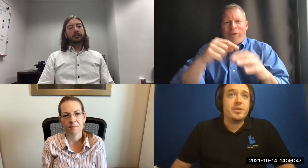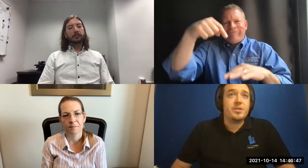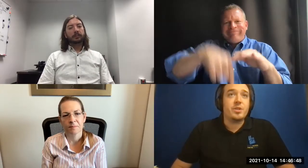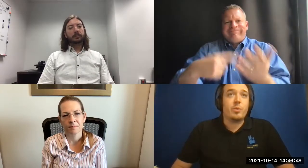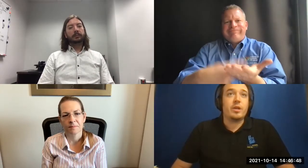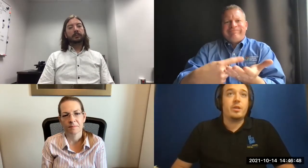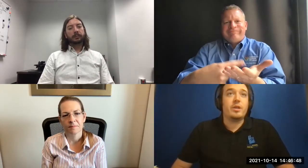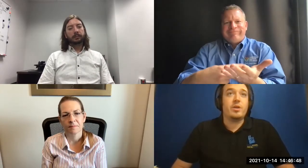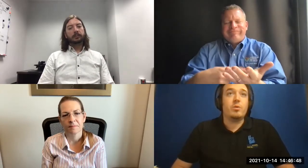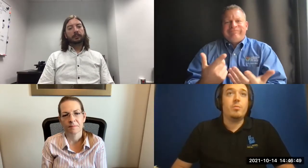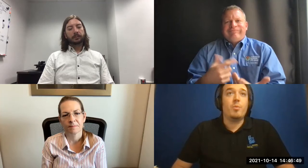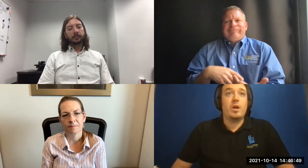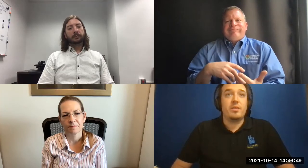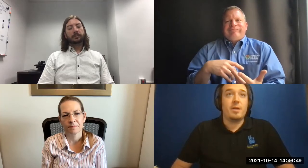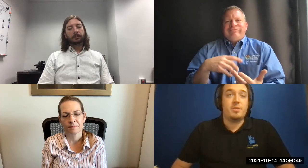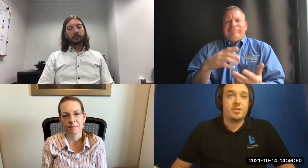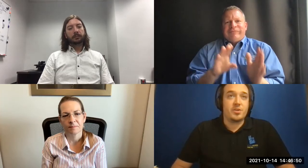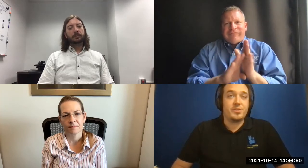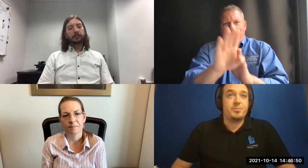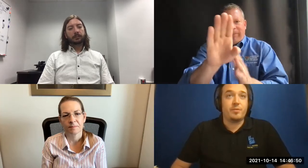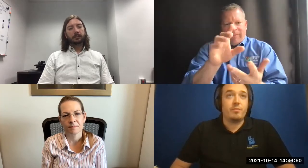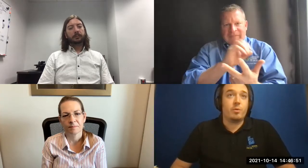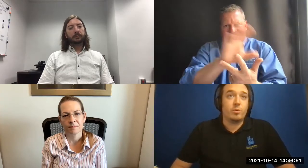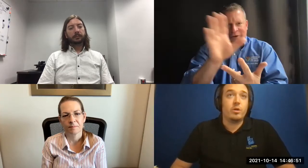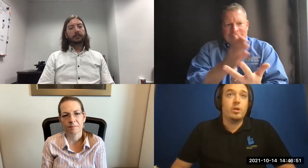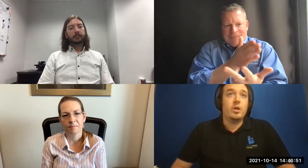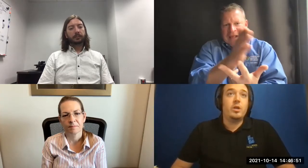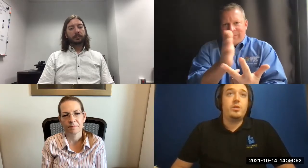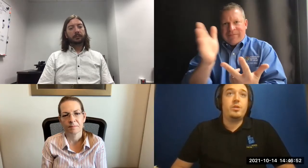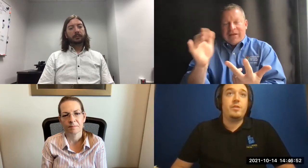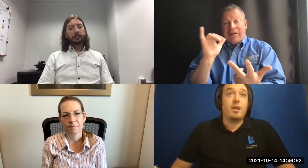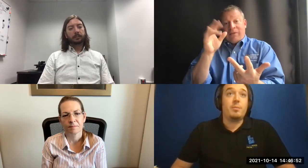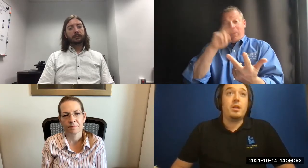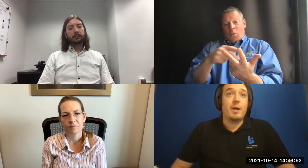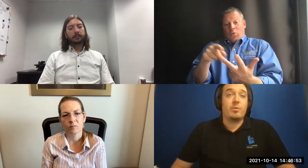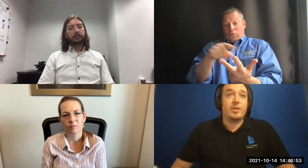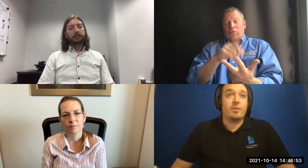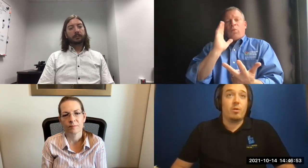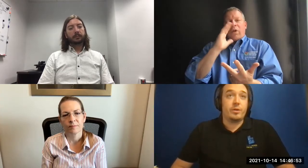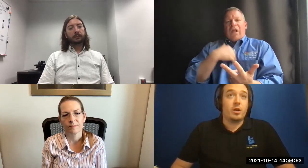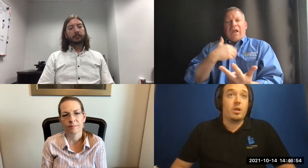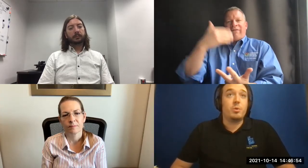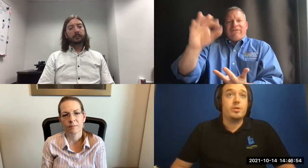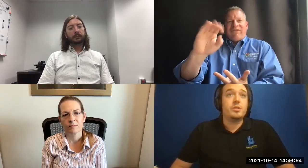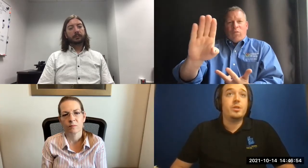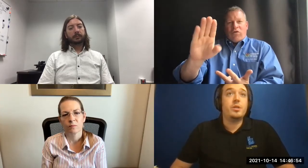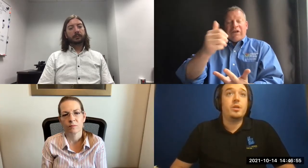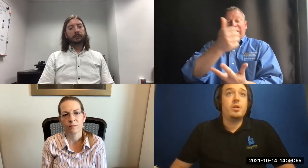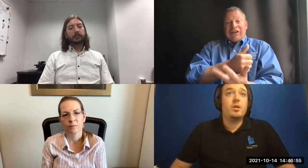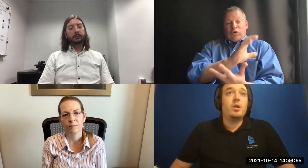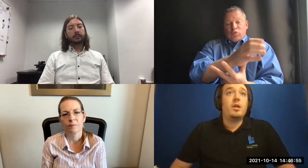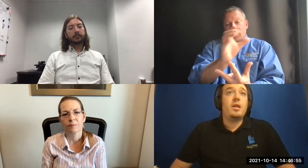numbers in committees so that we can continue more in-depth discussions moving forward to develop clear pathways for all 3 talking